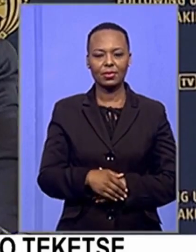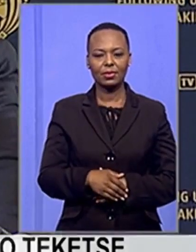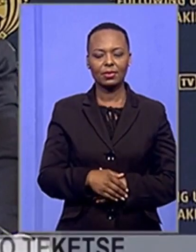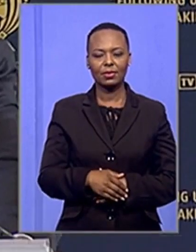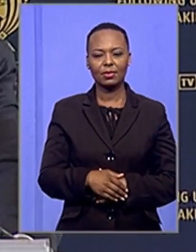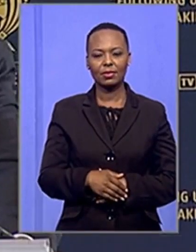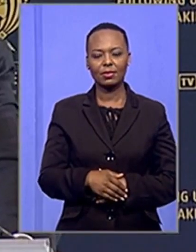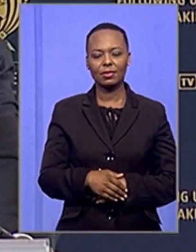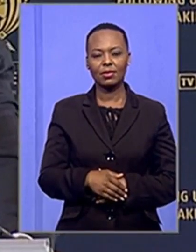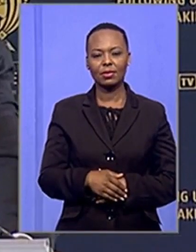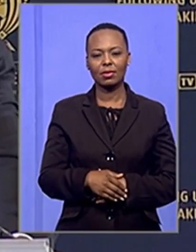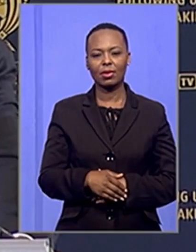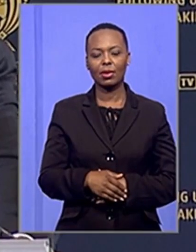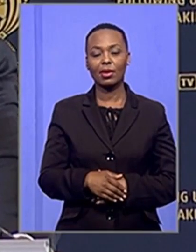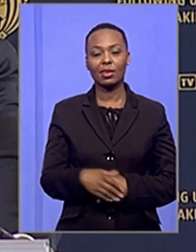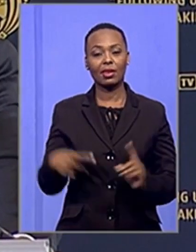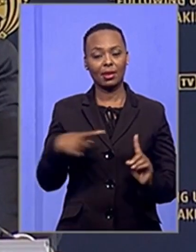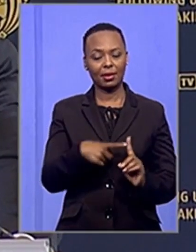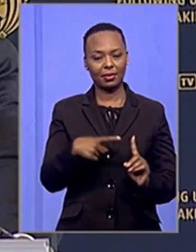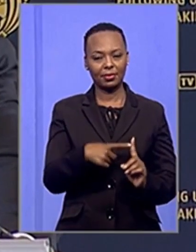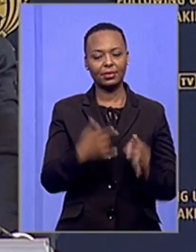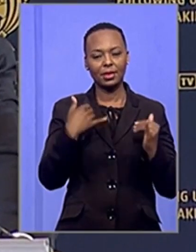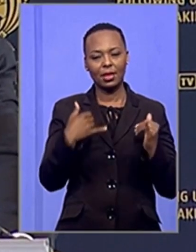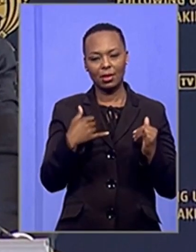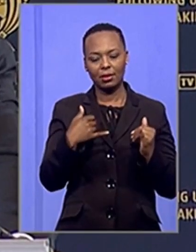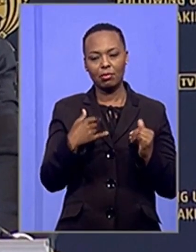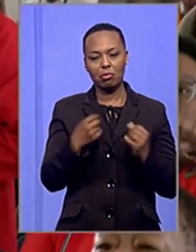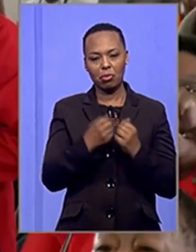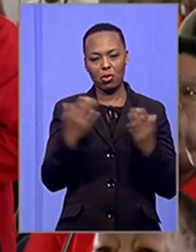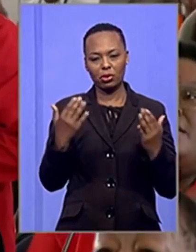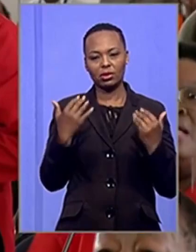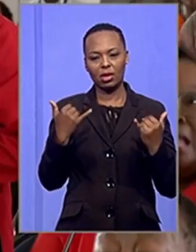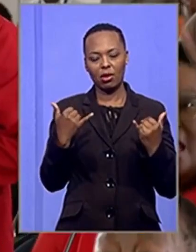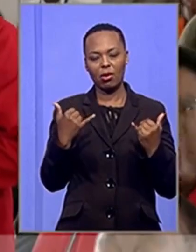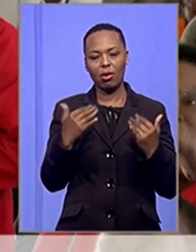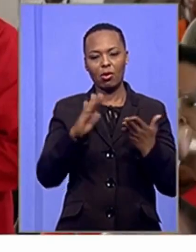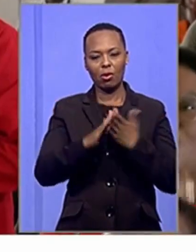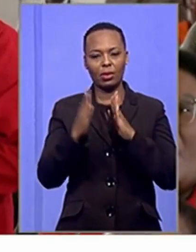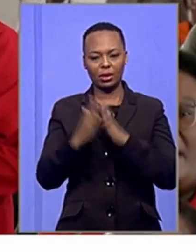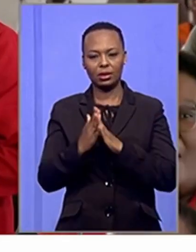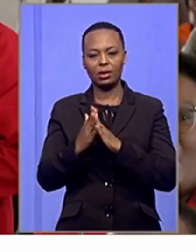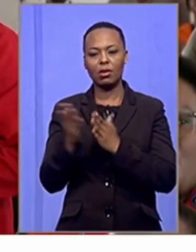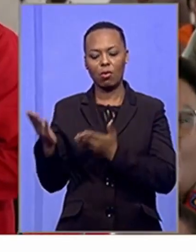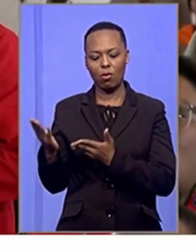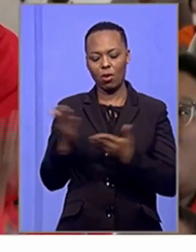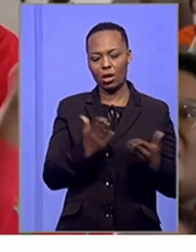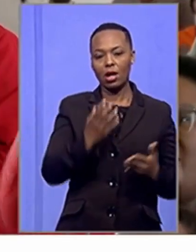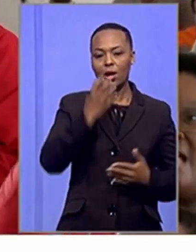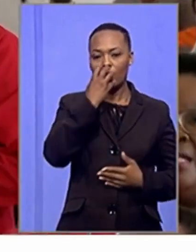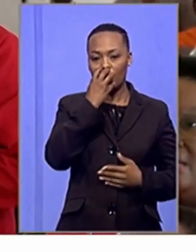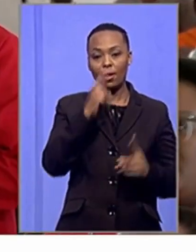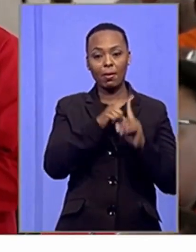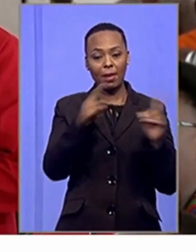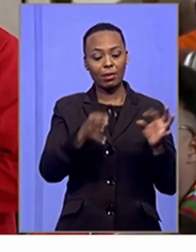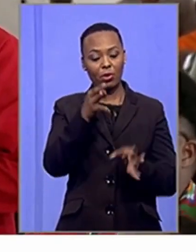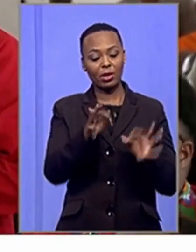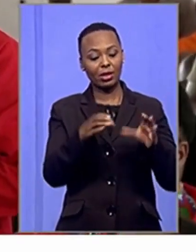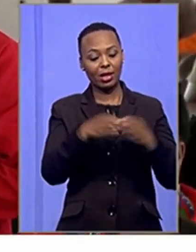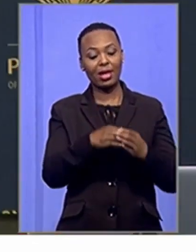Le ha hoja Ramaphosa a ile a fumana kamohelo e mofuthu ho tswa ho baahi, empa ha ka fumana kamohelo e mofuthu ho tswa ho ditho